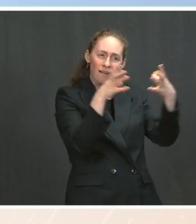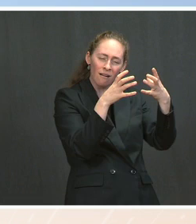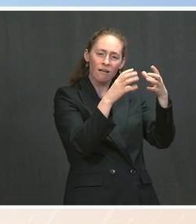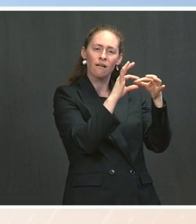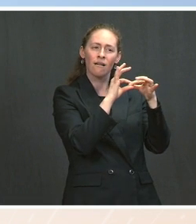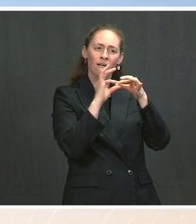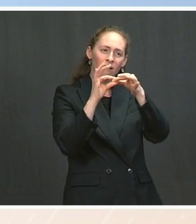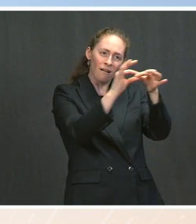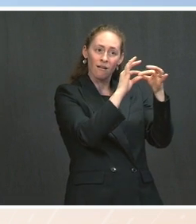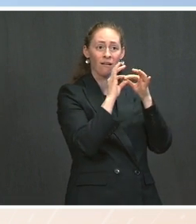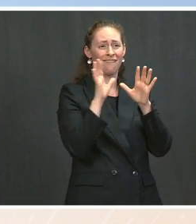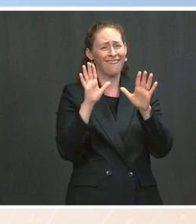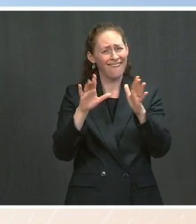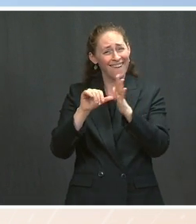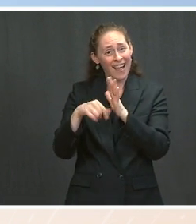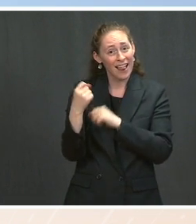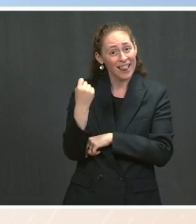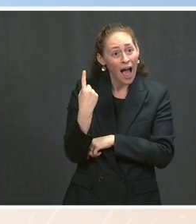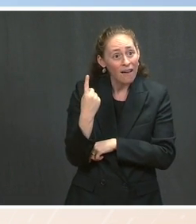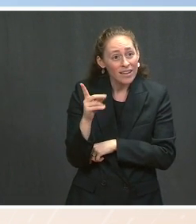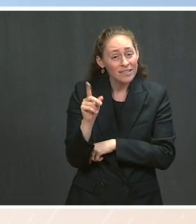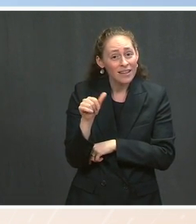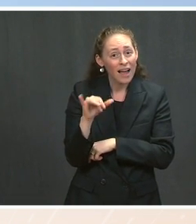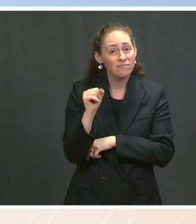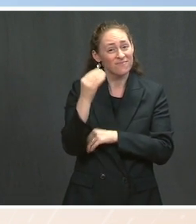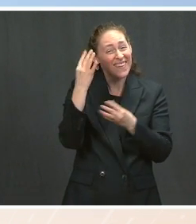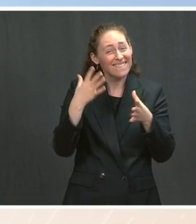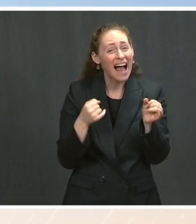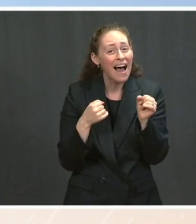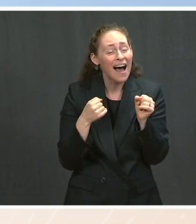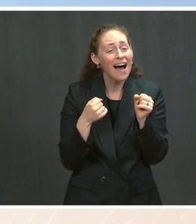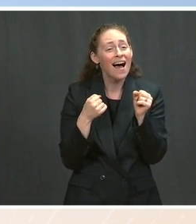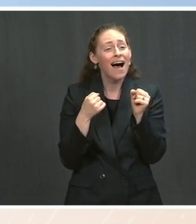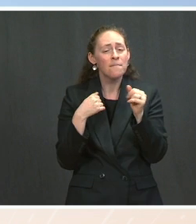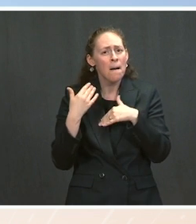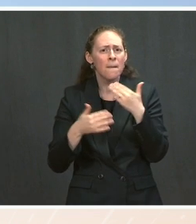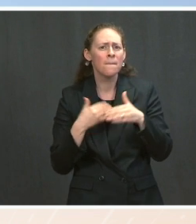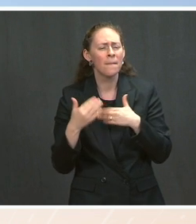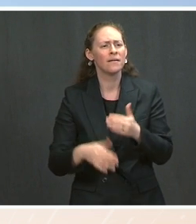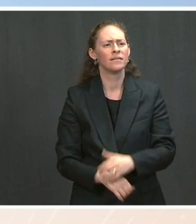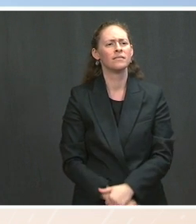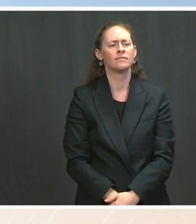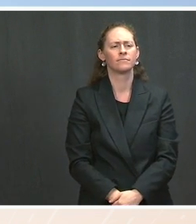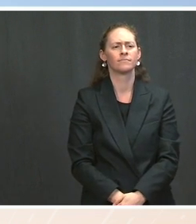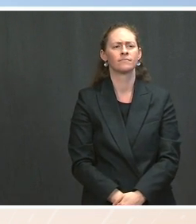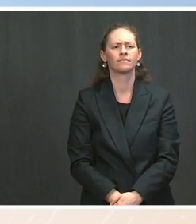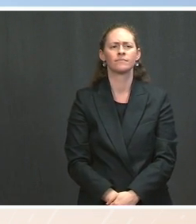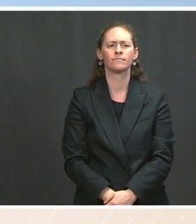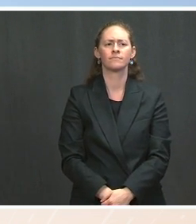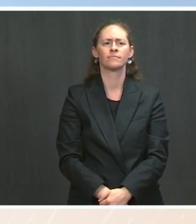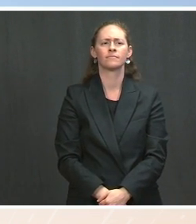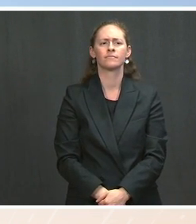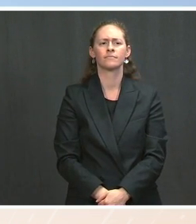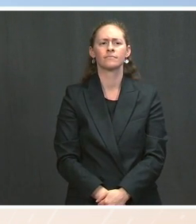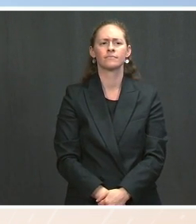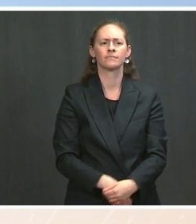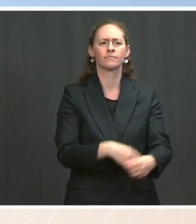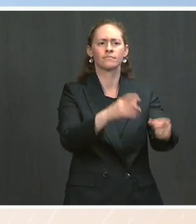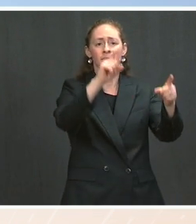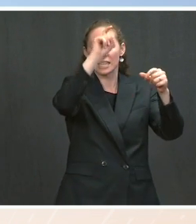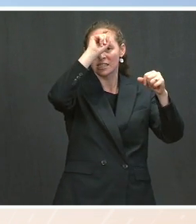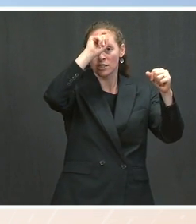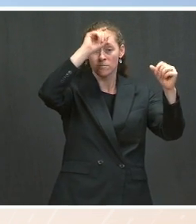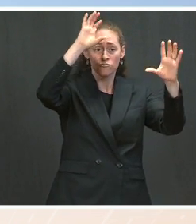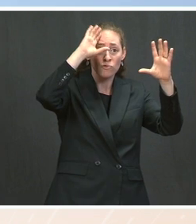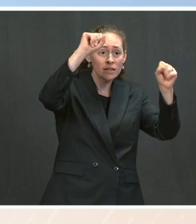the president's engagement, both with the Israeli prime minister, both with the president of Egypt, with leaders in the